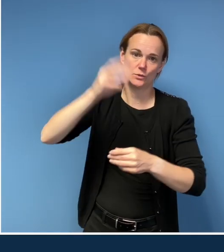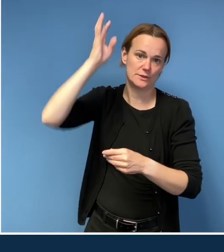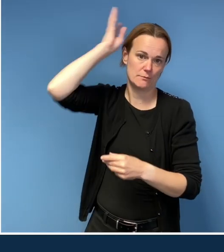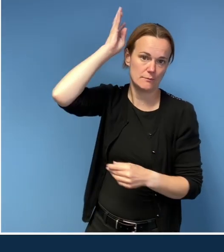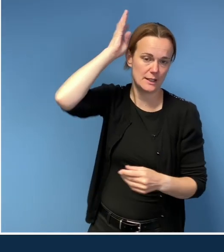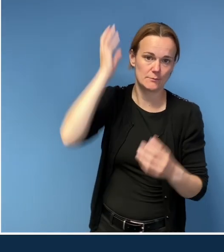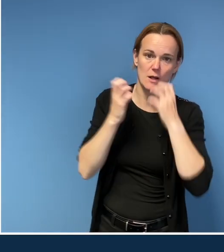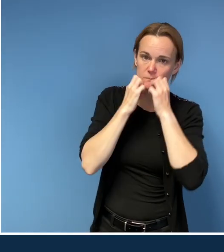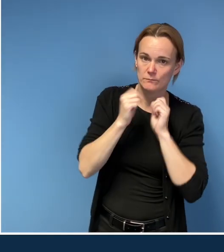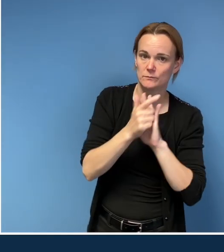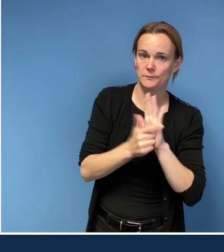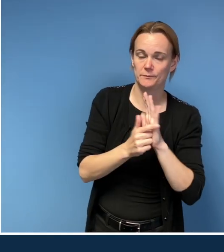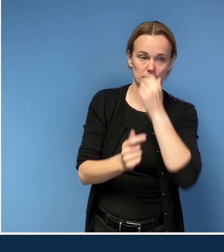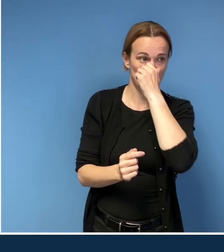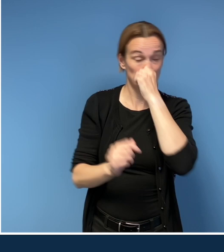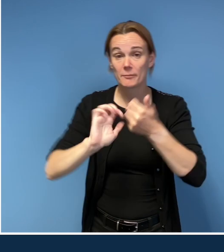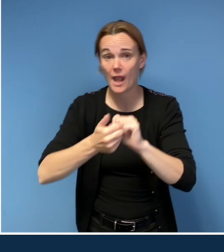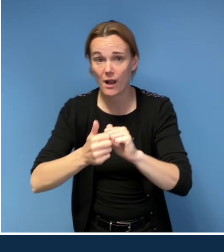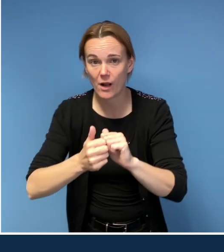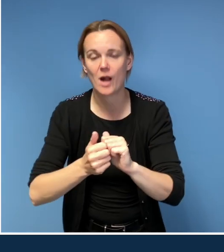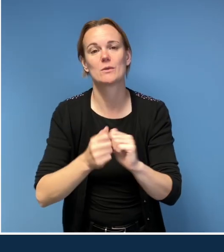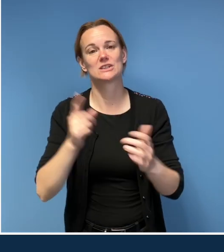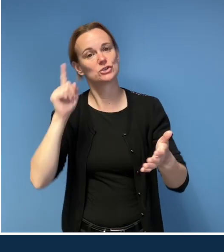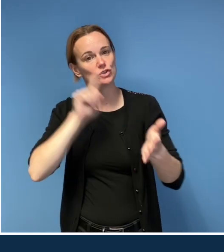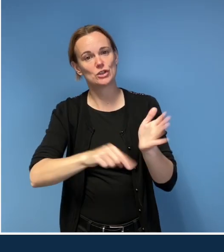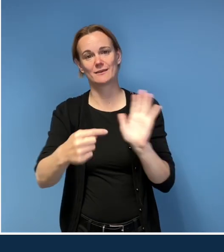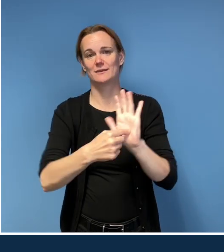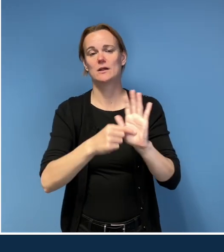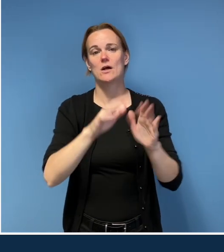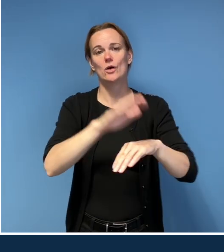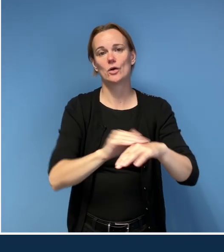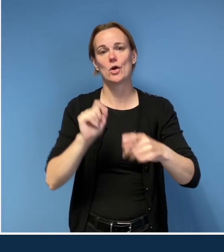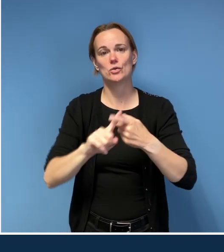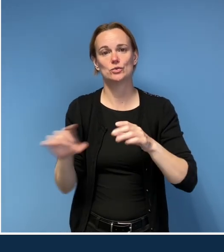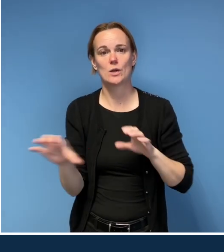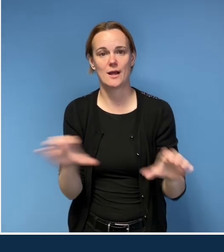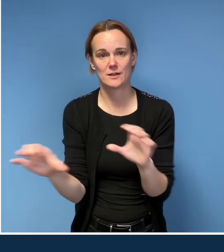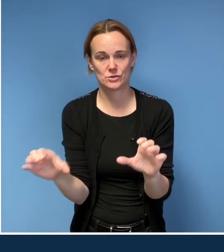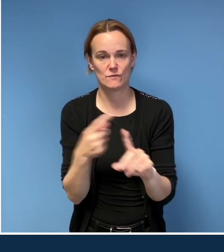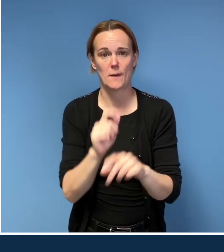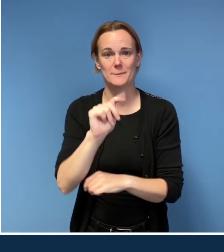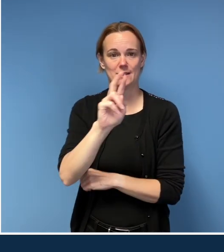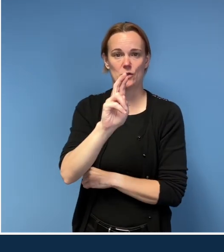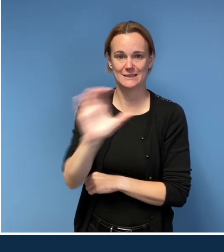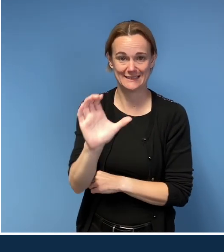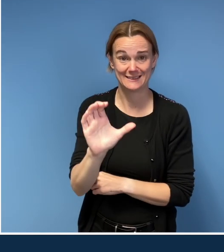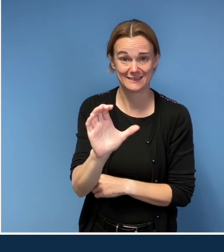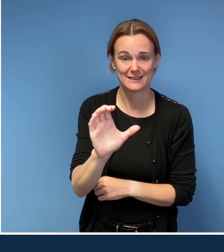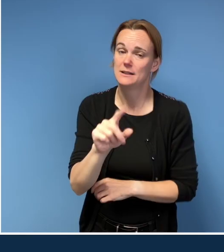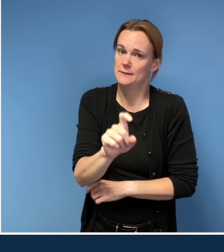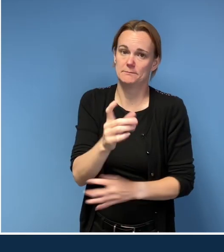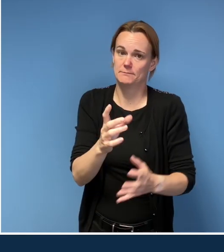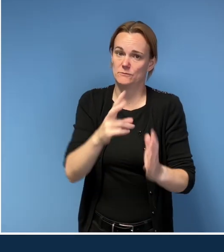action and using that as a guide to lead us and to help us foster and build those relationships. I just see that as something